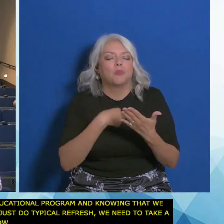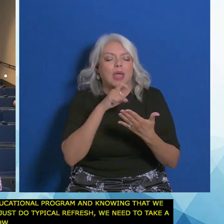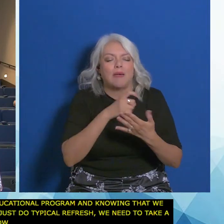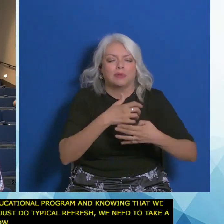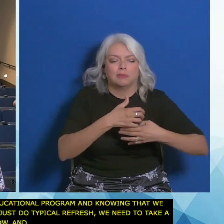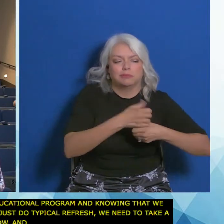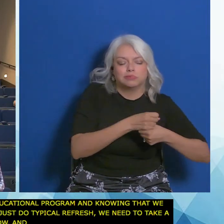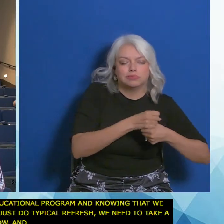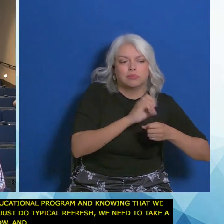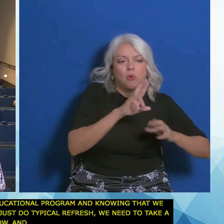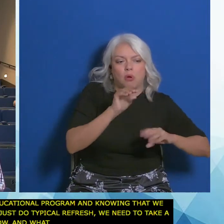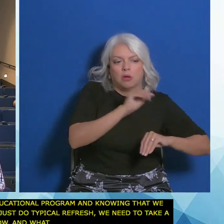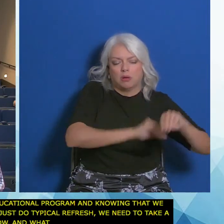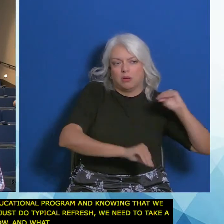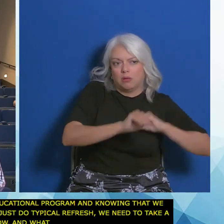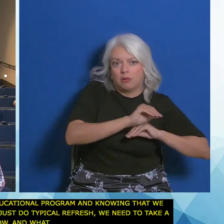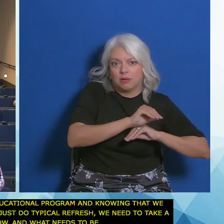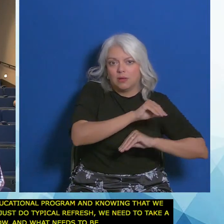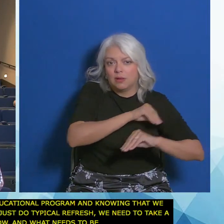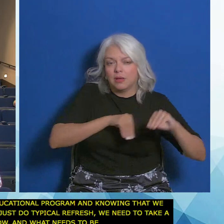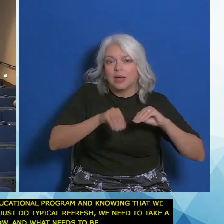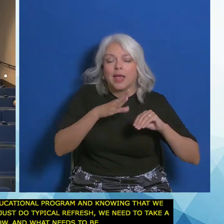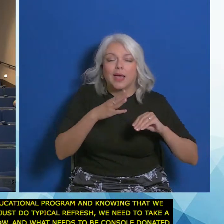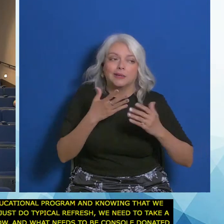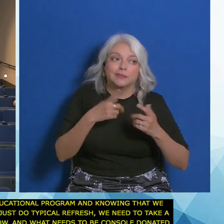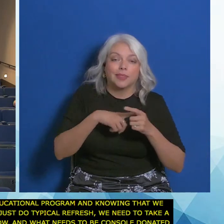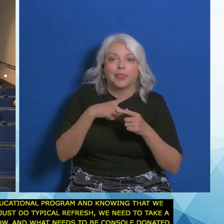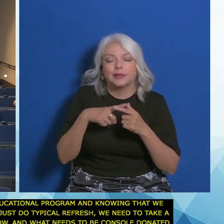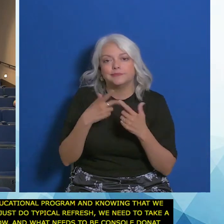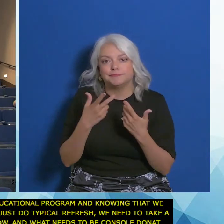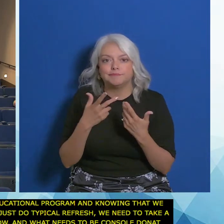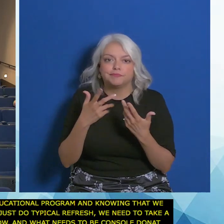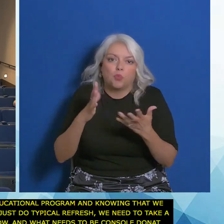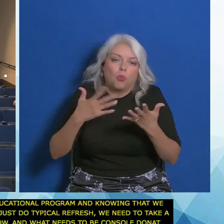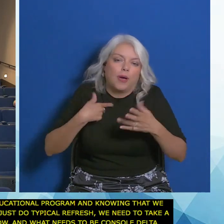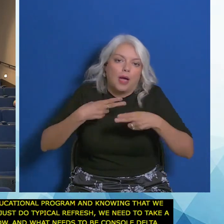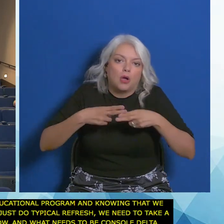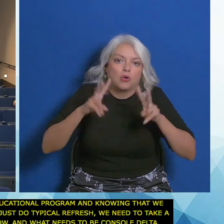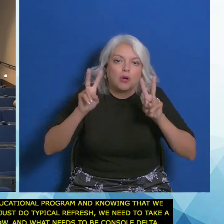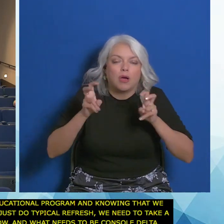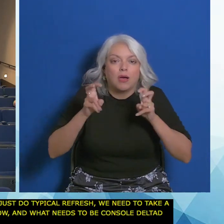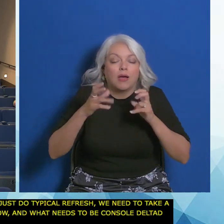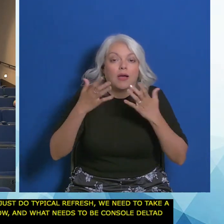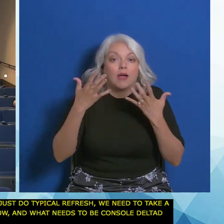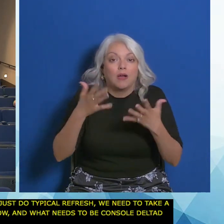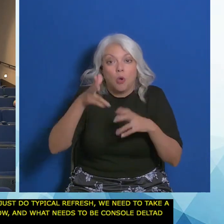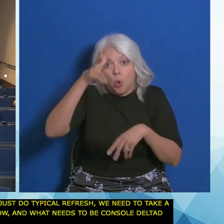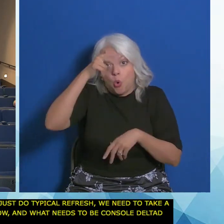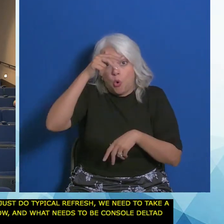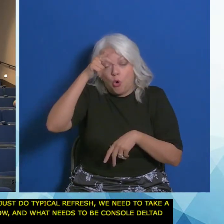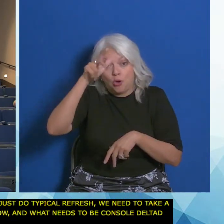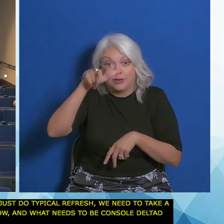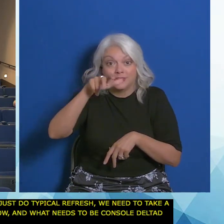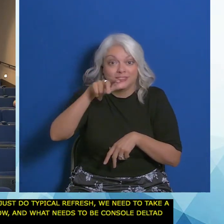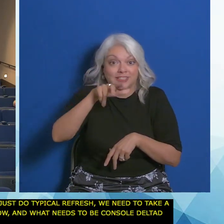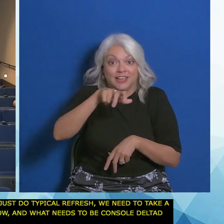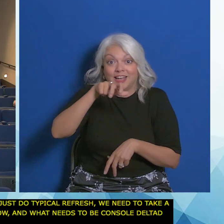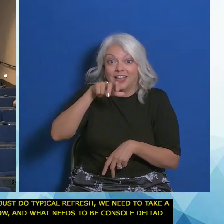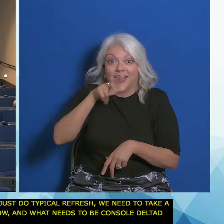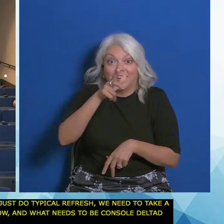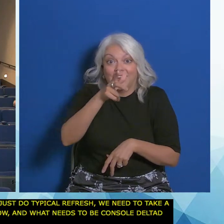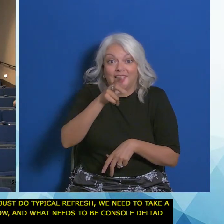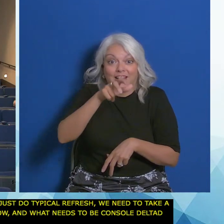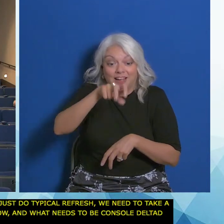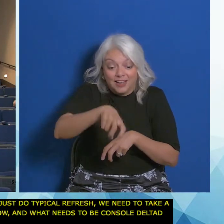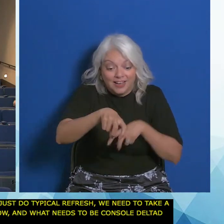or changed, and then meet what I would say, put the cart before the horse in that aspect, of that we want to make sure